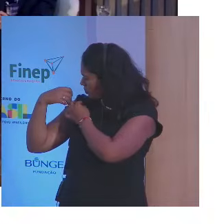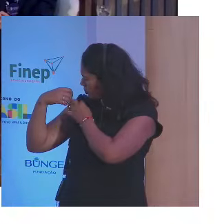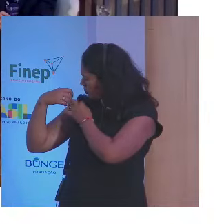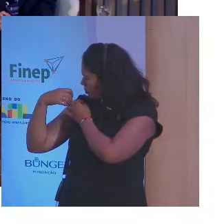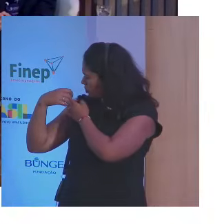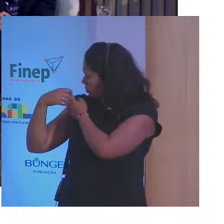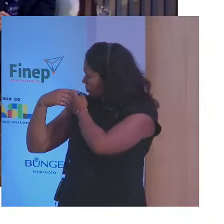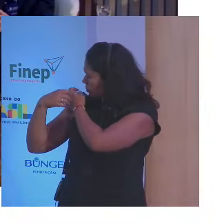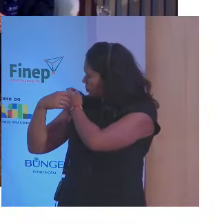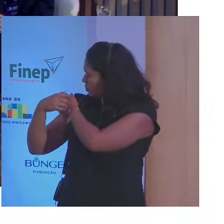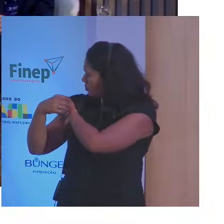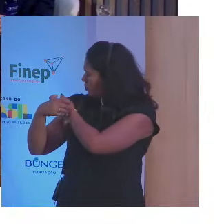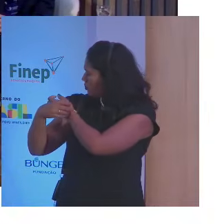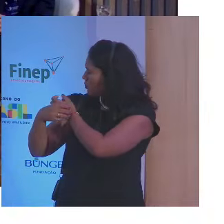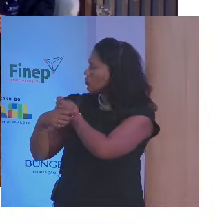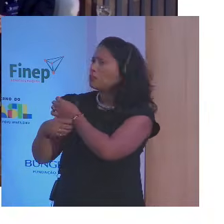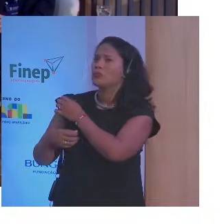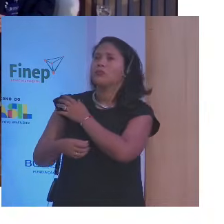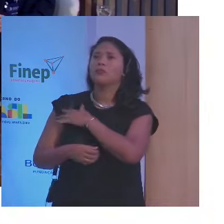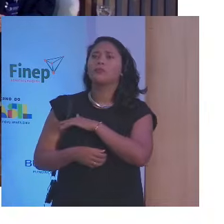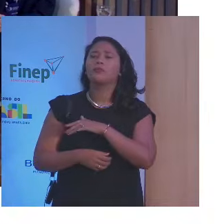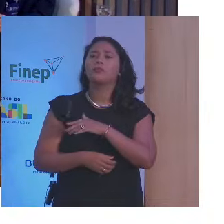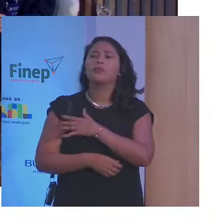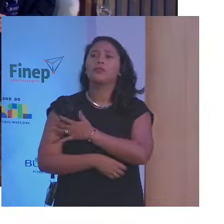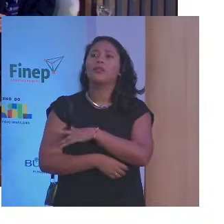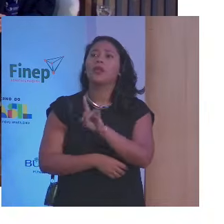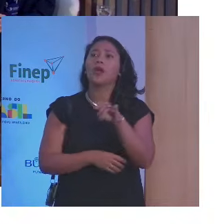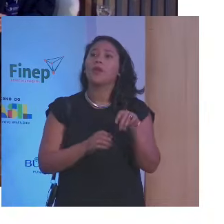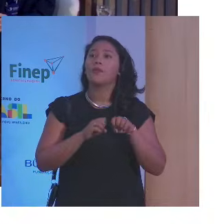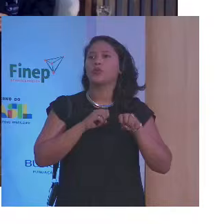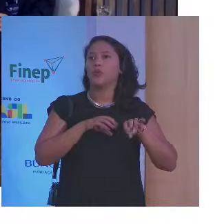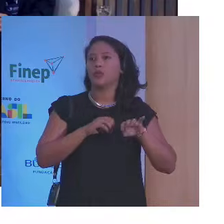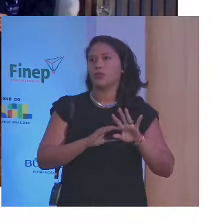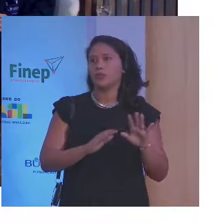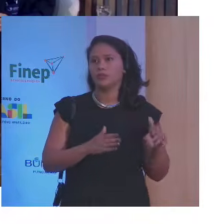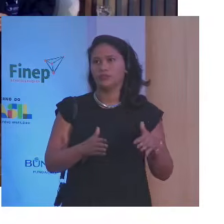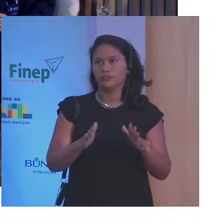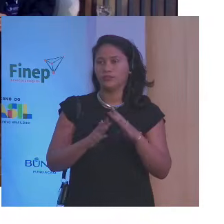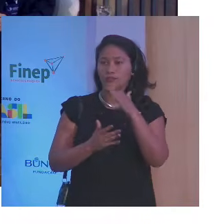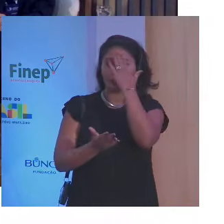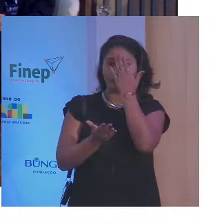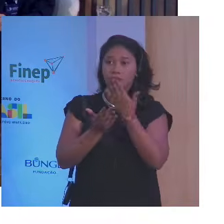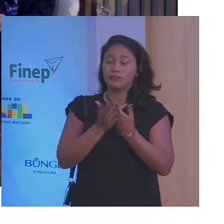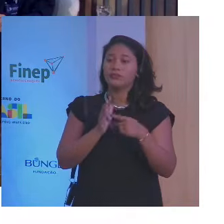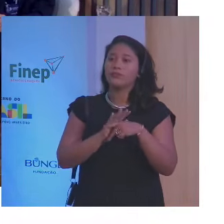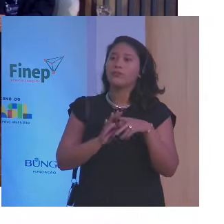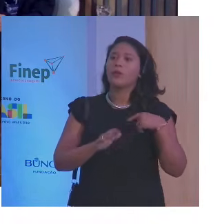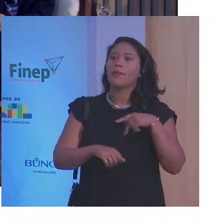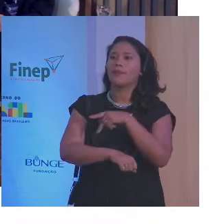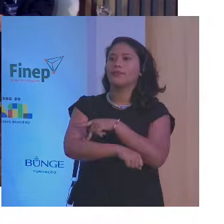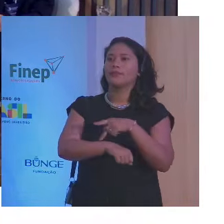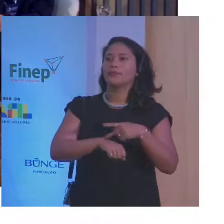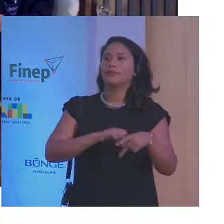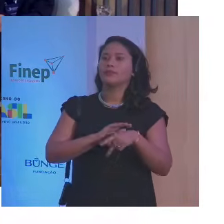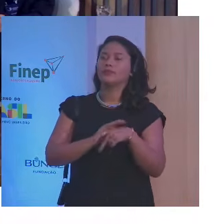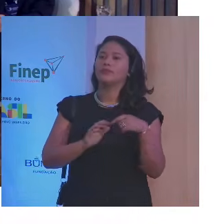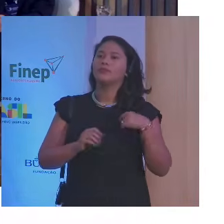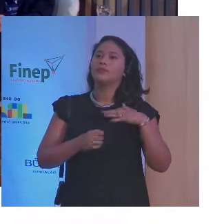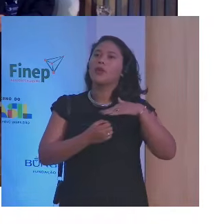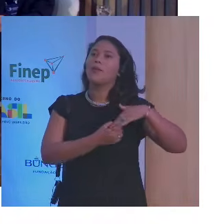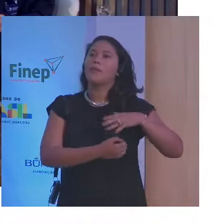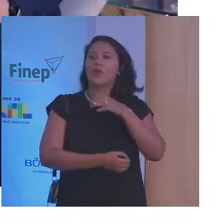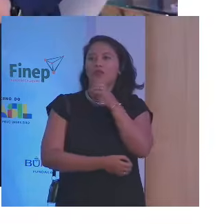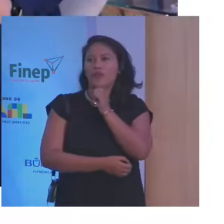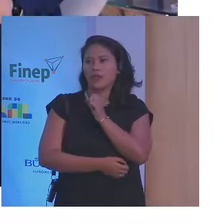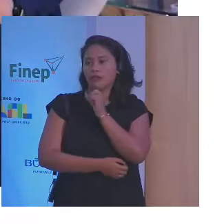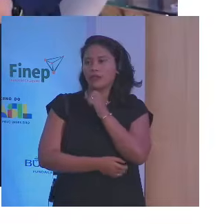Obrigado, eu vou ser bem breve, mas eu acredito que o caminho é pela educação. E eu acredito muito na pedagogia do oprimido do Paulo